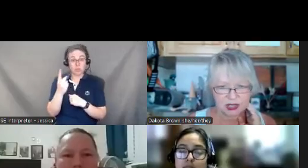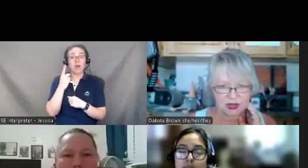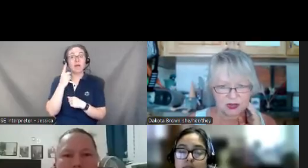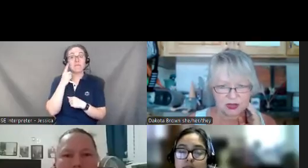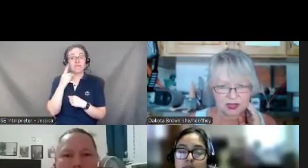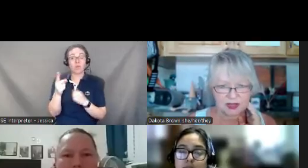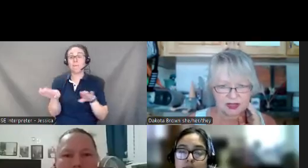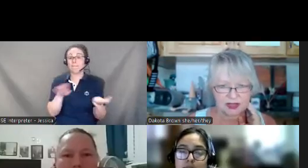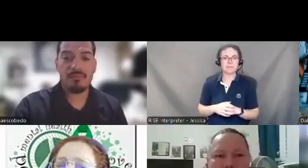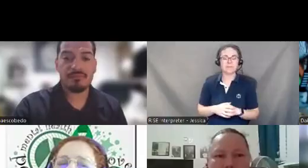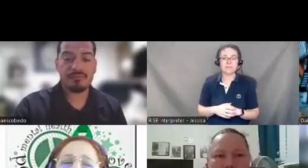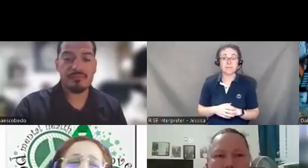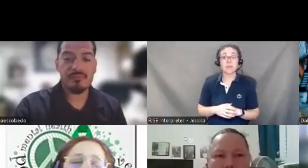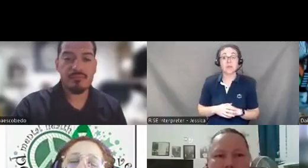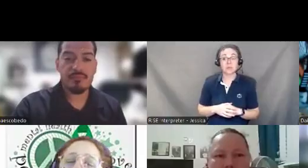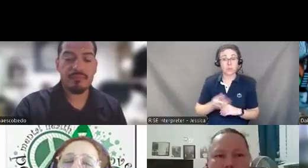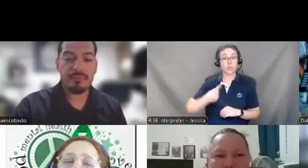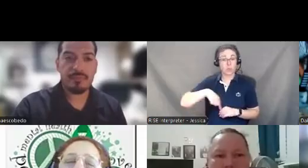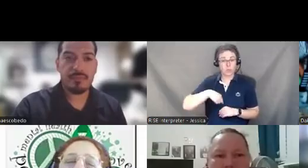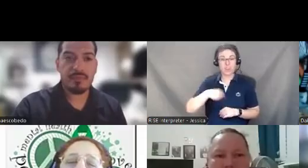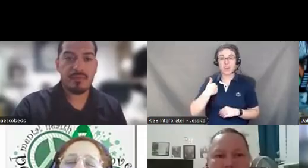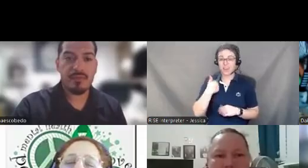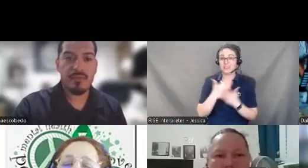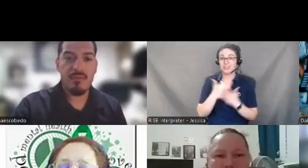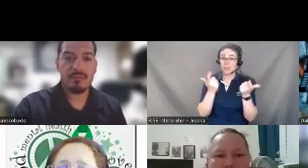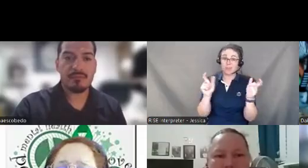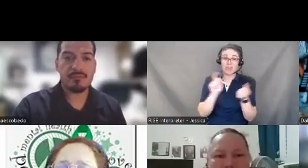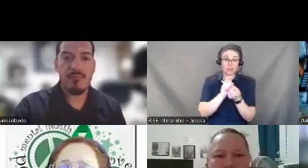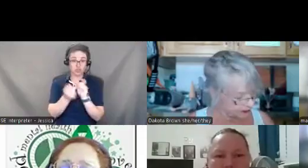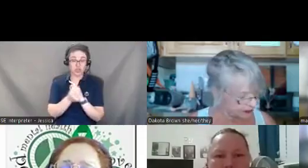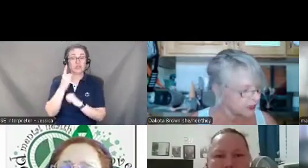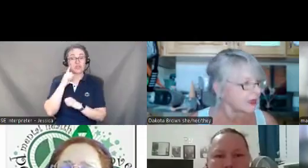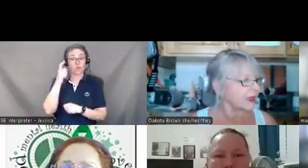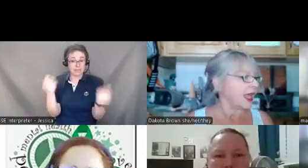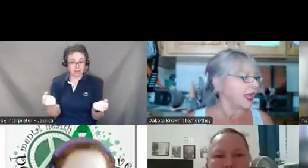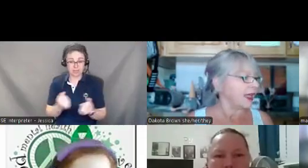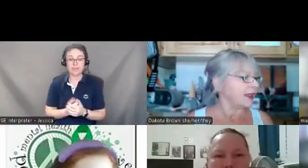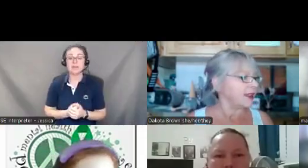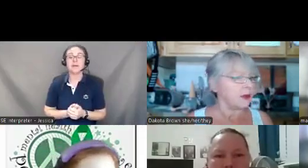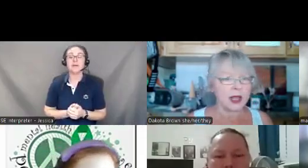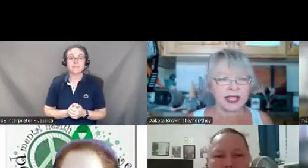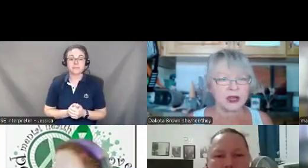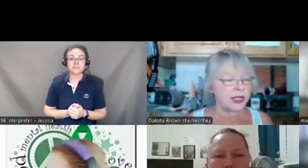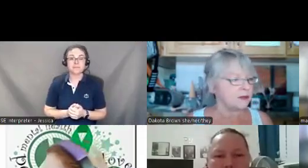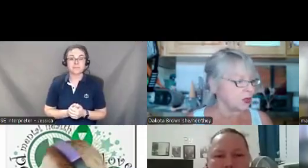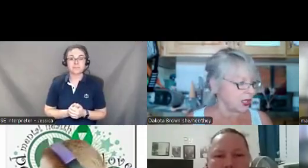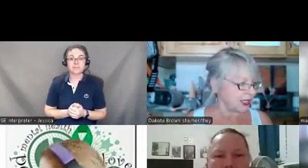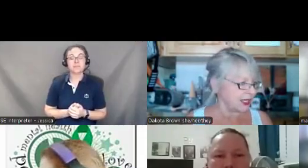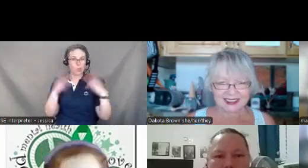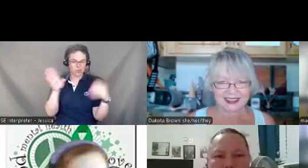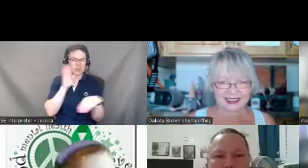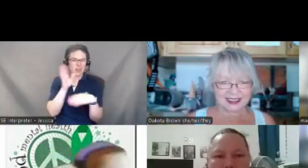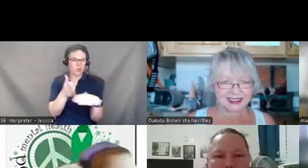As you know, we have some big changes coming down the pike in mental health, and they want to get your